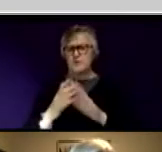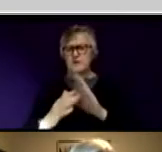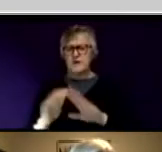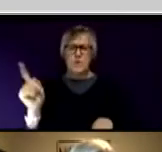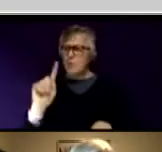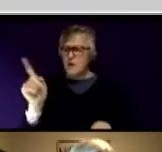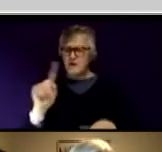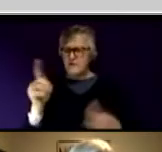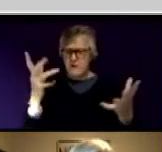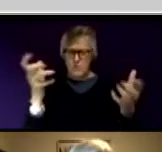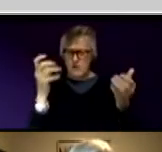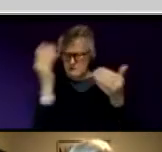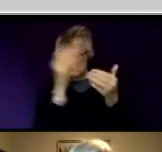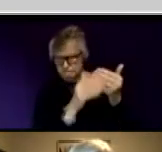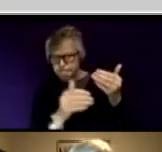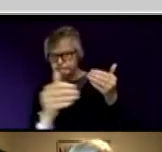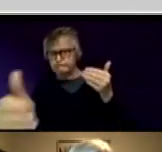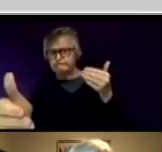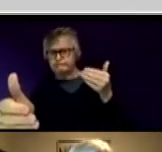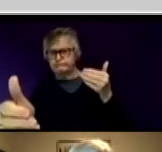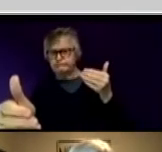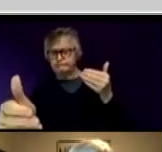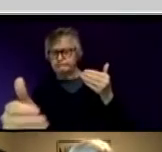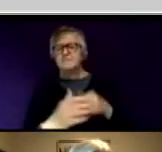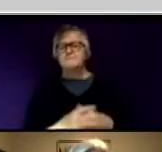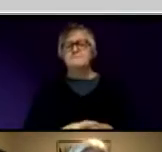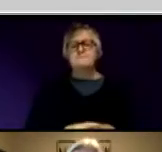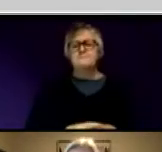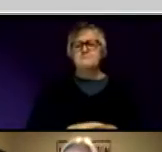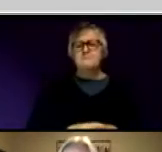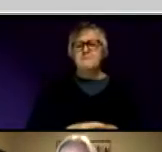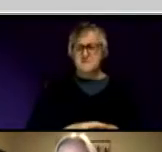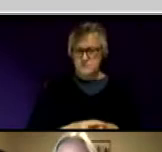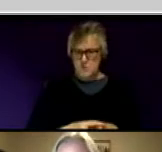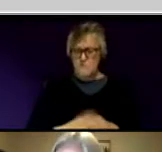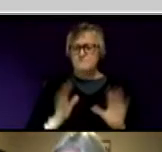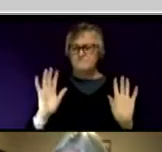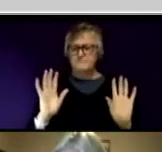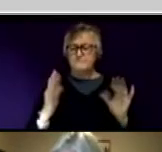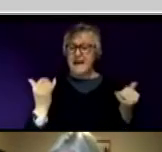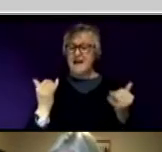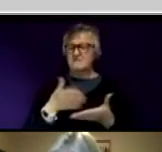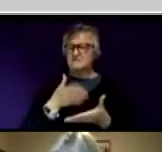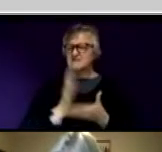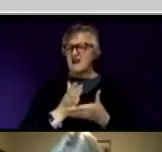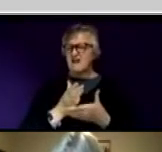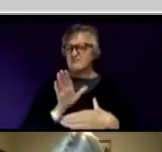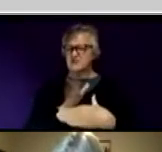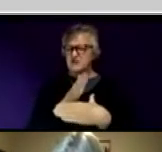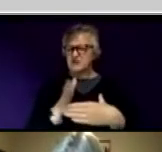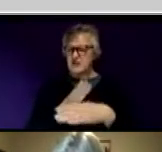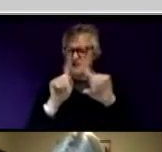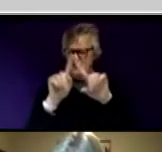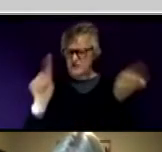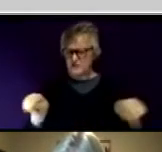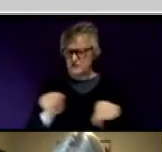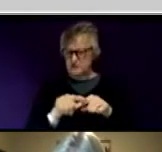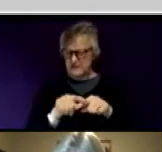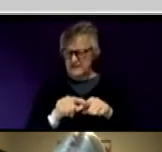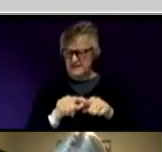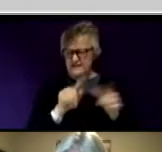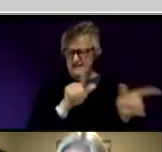subcommittees or in the general body meeting. So I'm going to stop sharing my screen and I will pass it on to